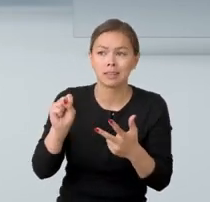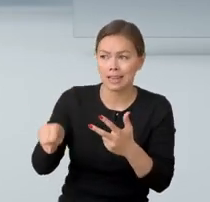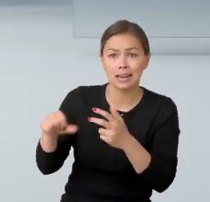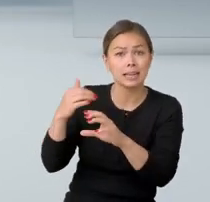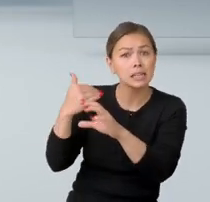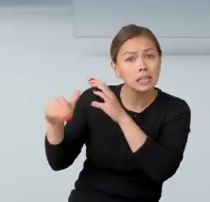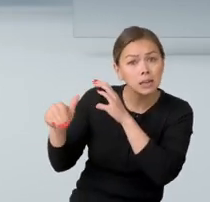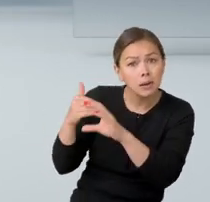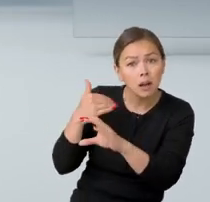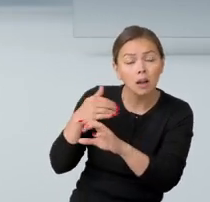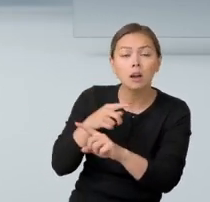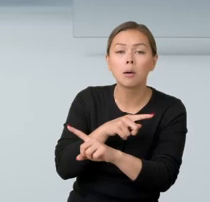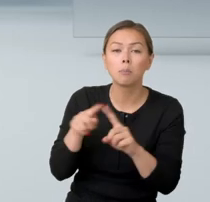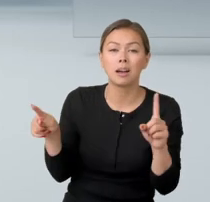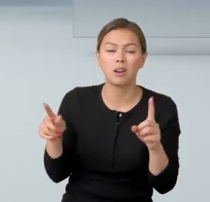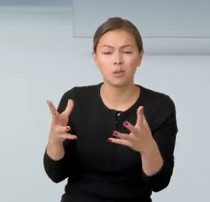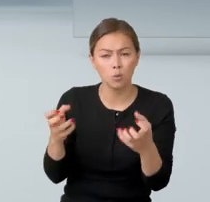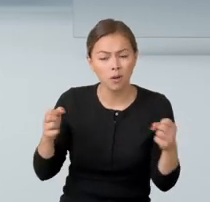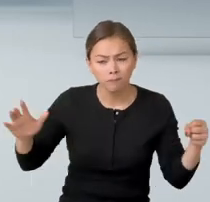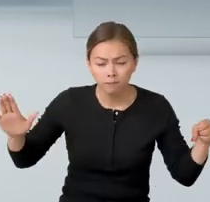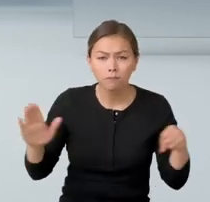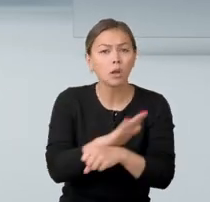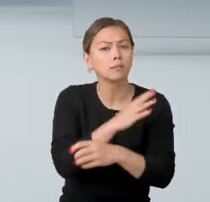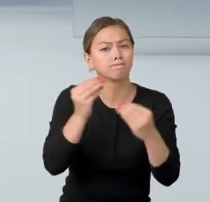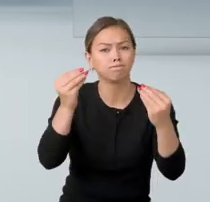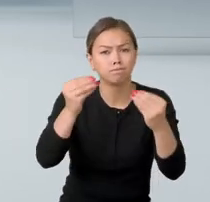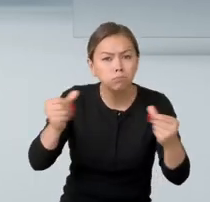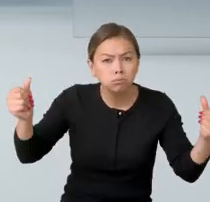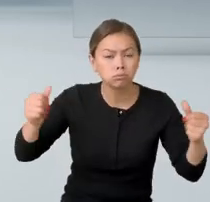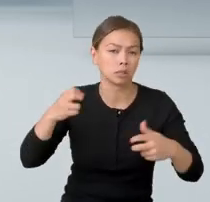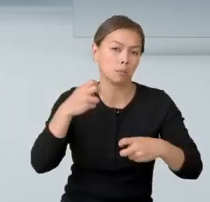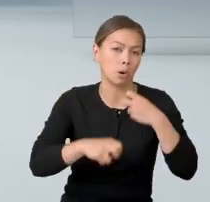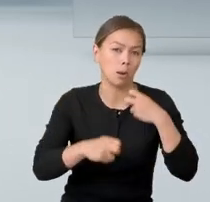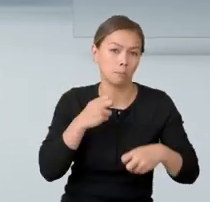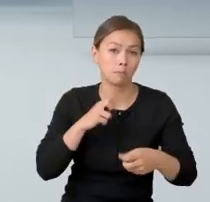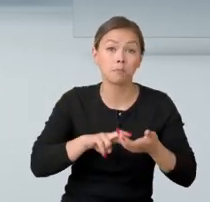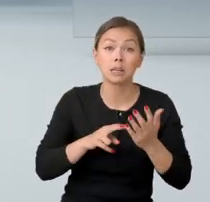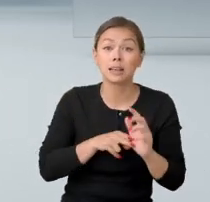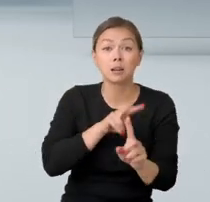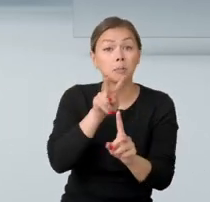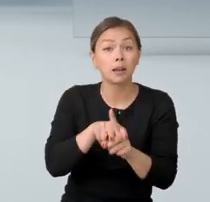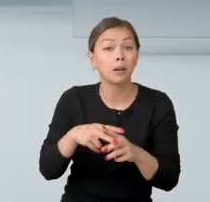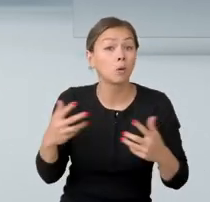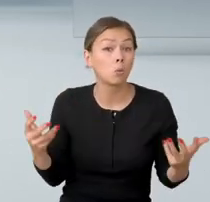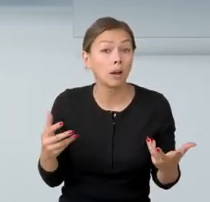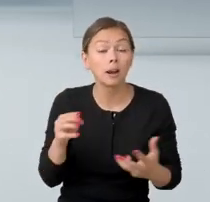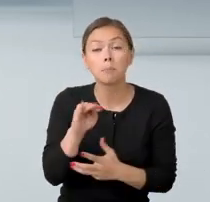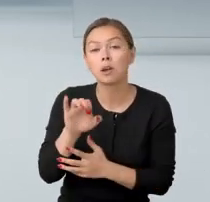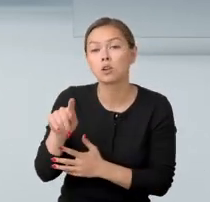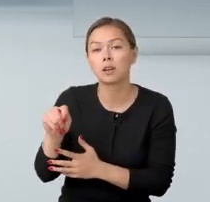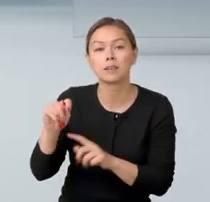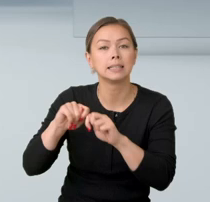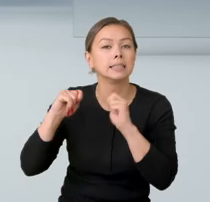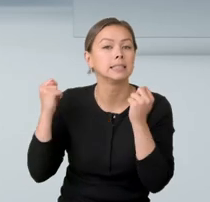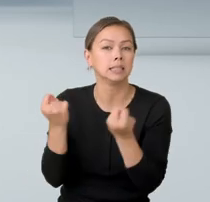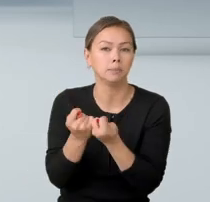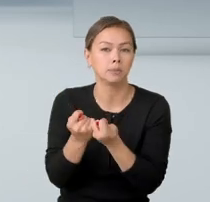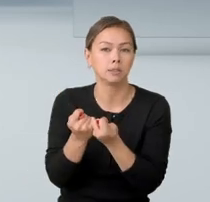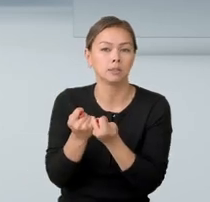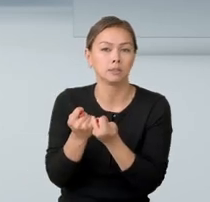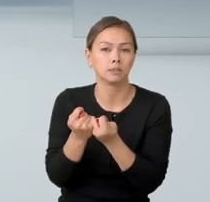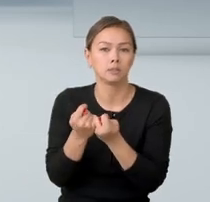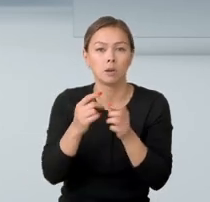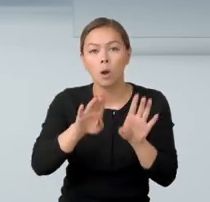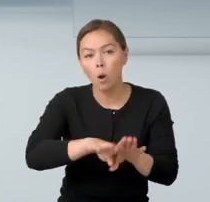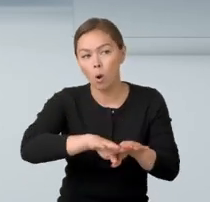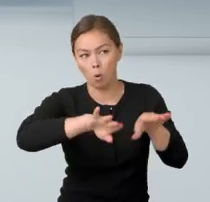it by email but to solve completely the problem here we are going to use the Microsoft teams to